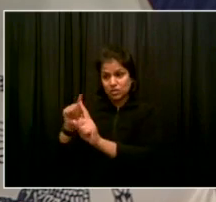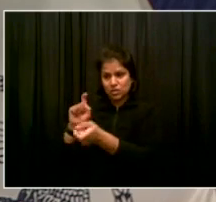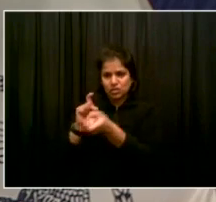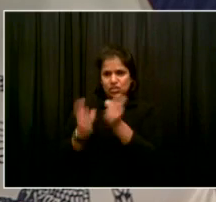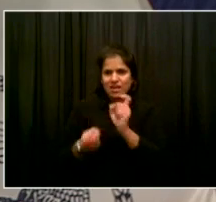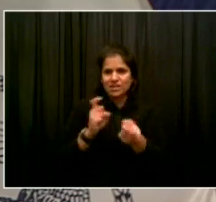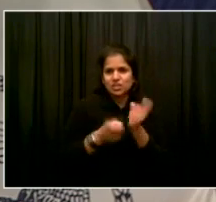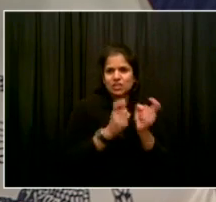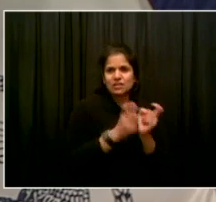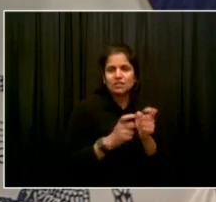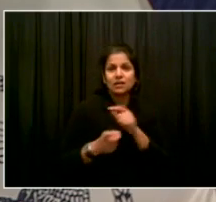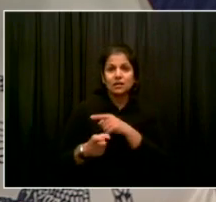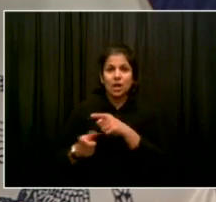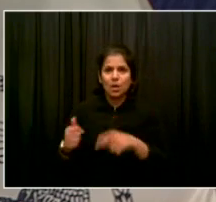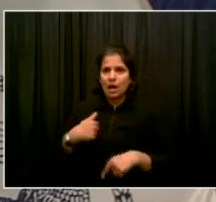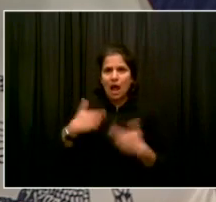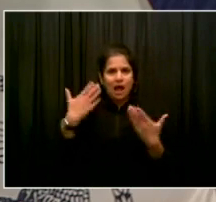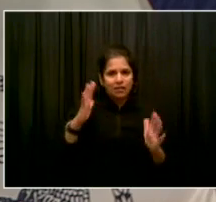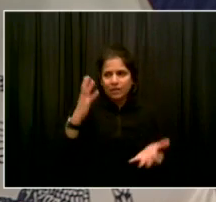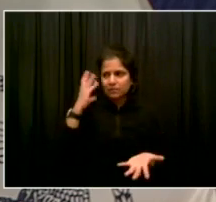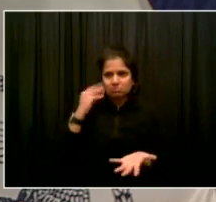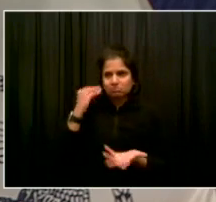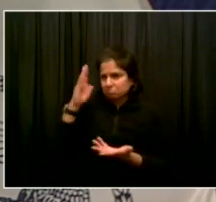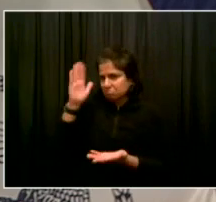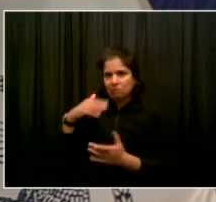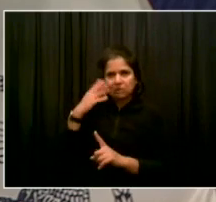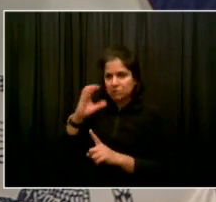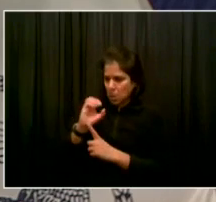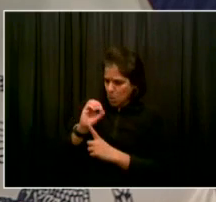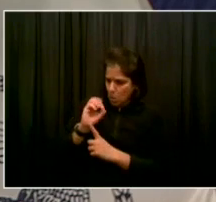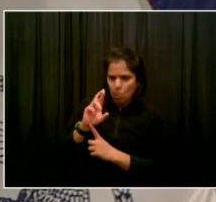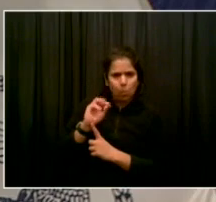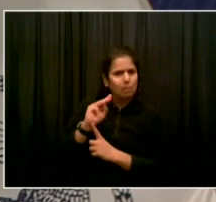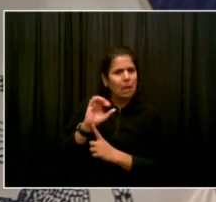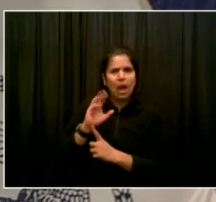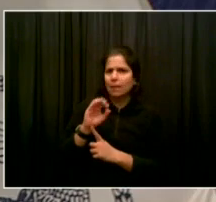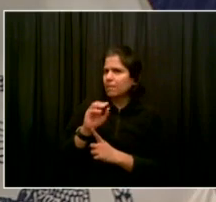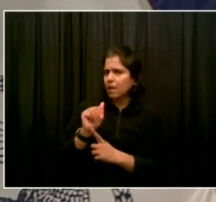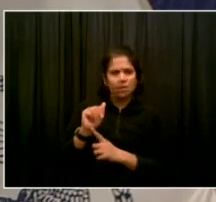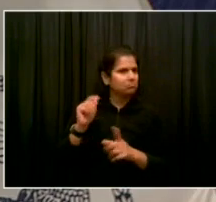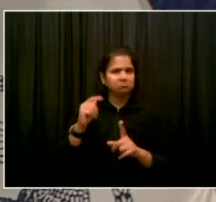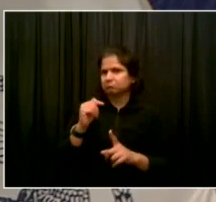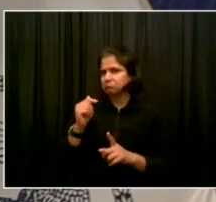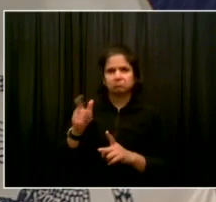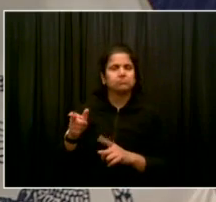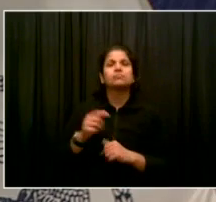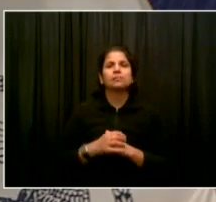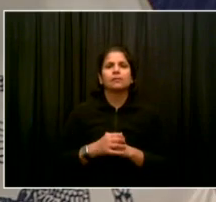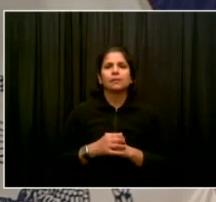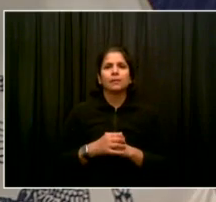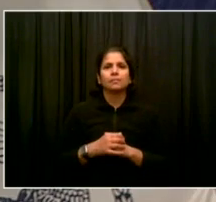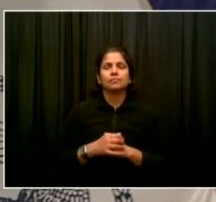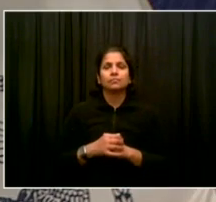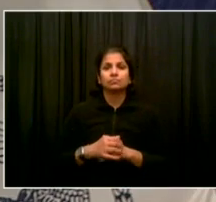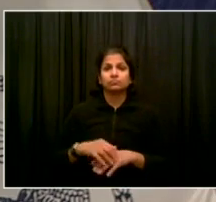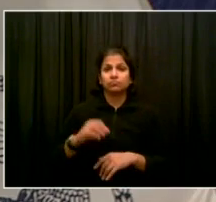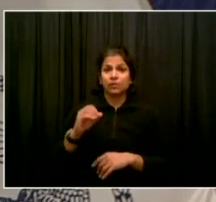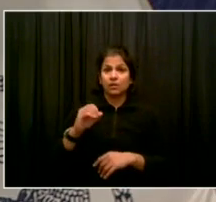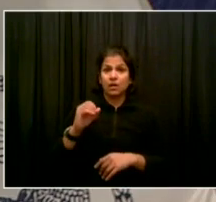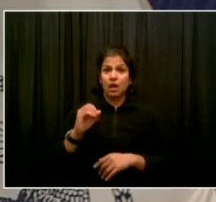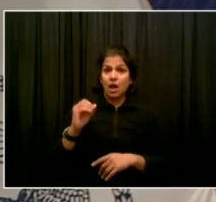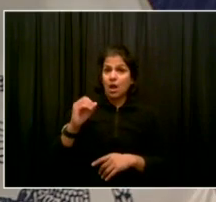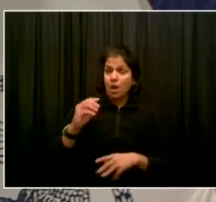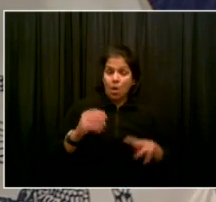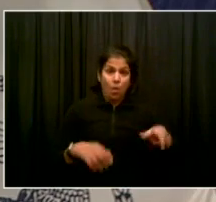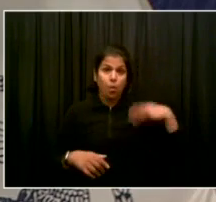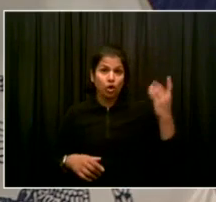before. We also have a reconsideration happening in Washington of what the period of quarantine or isolation should be. So